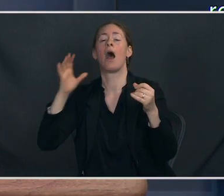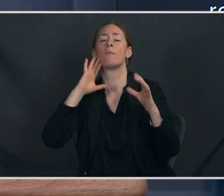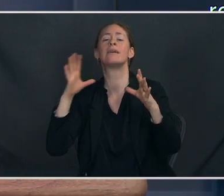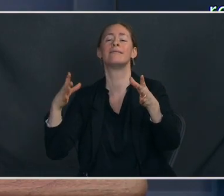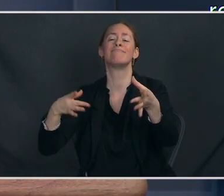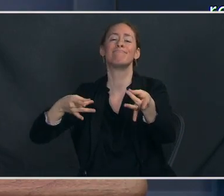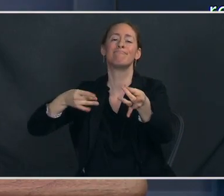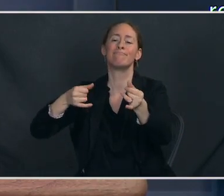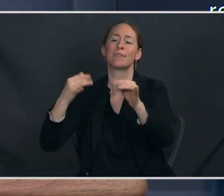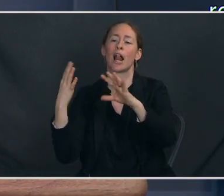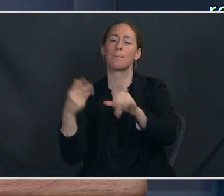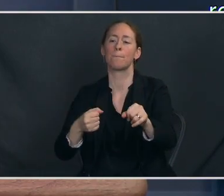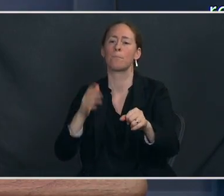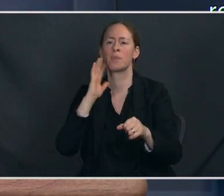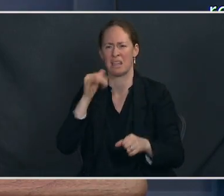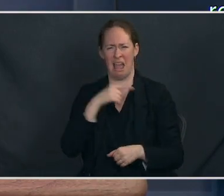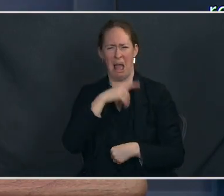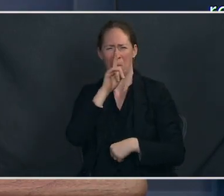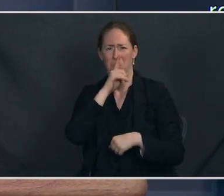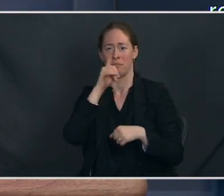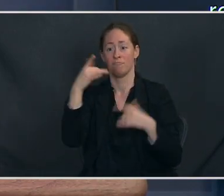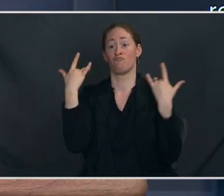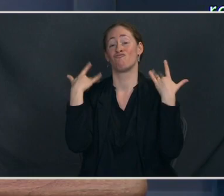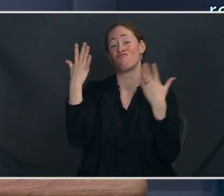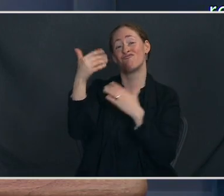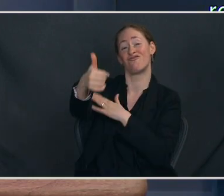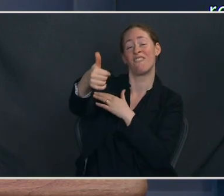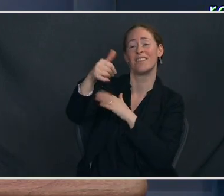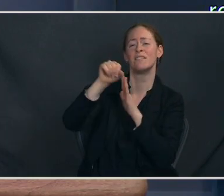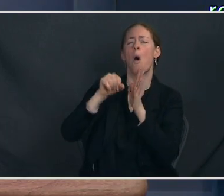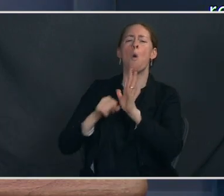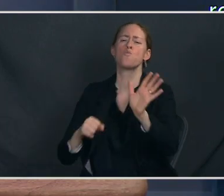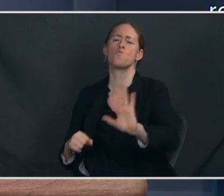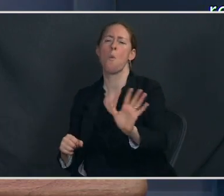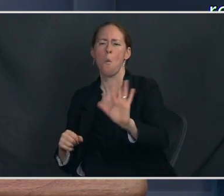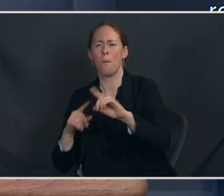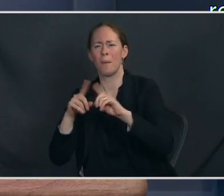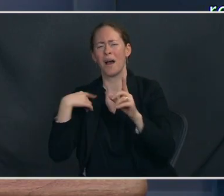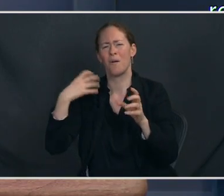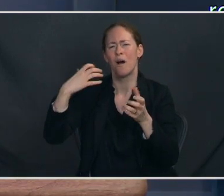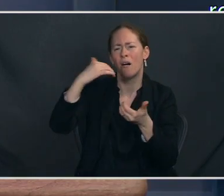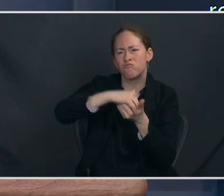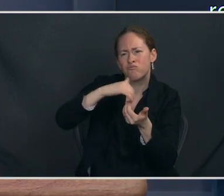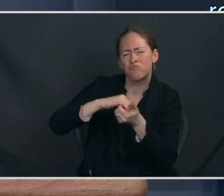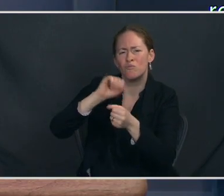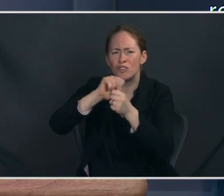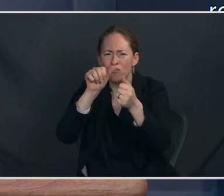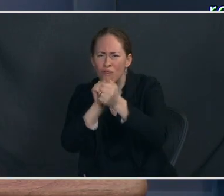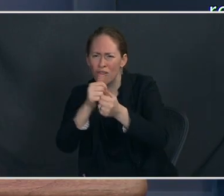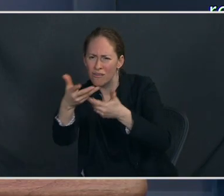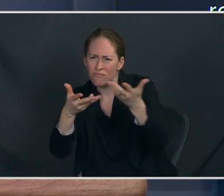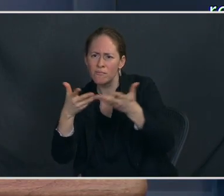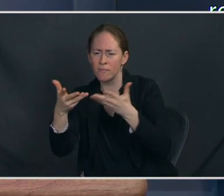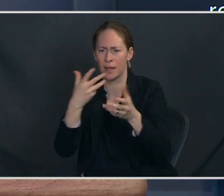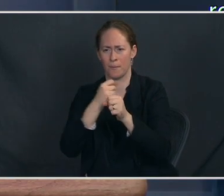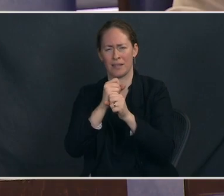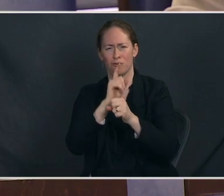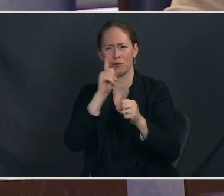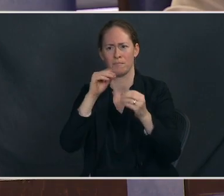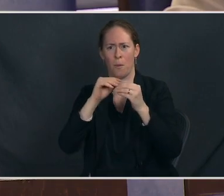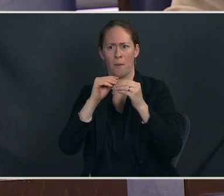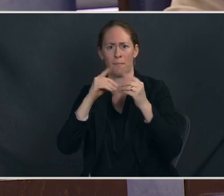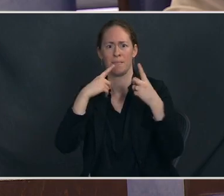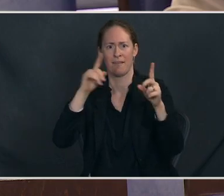In fact, we are trying to reset and be partners here in a more effective way than we've seen over the last 10 months. Health officials seem